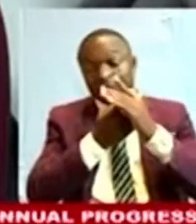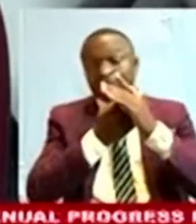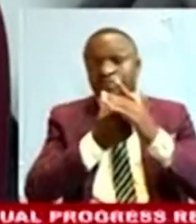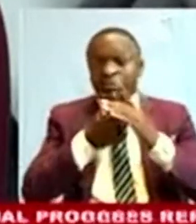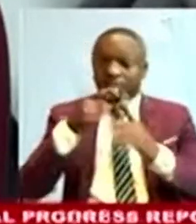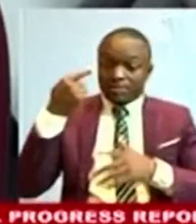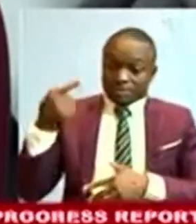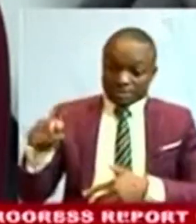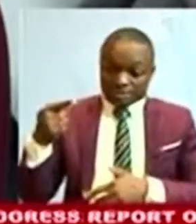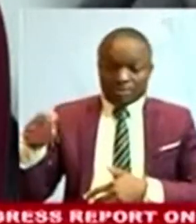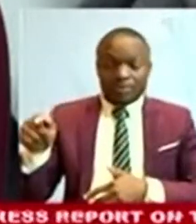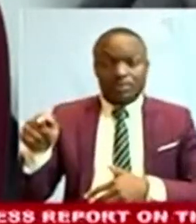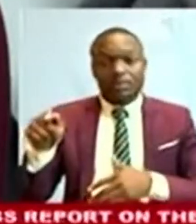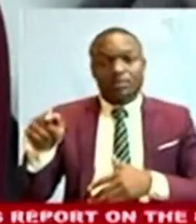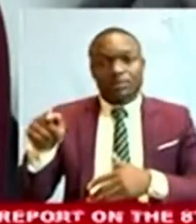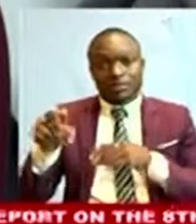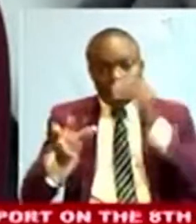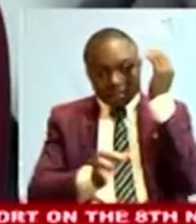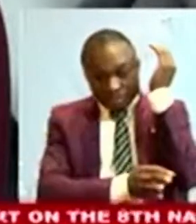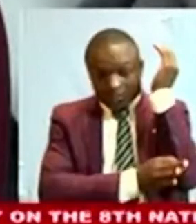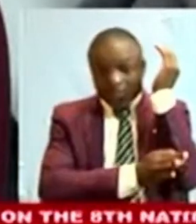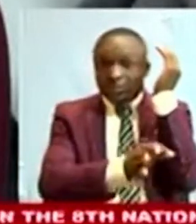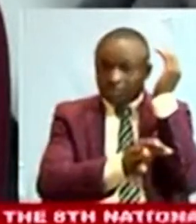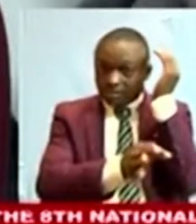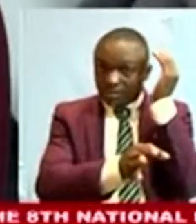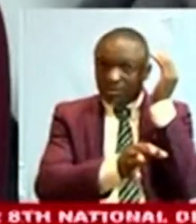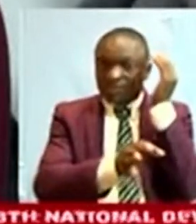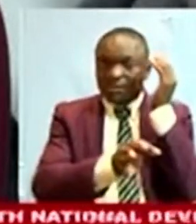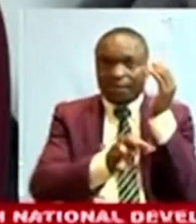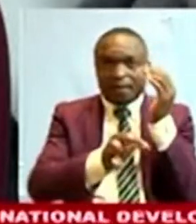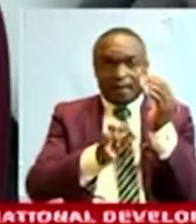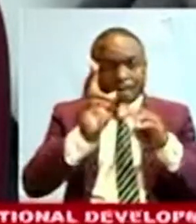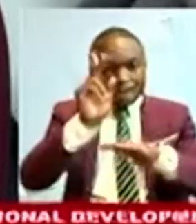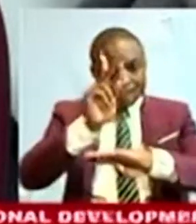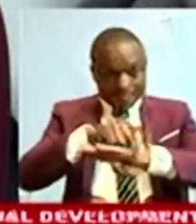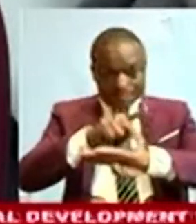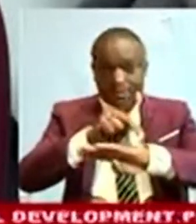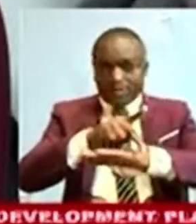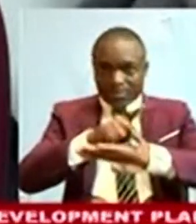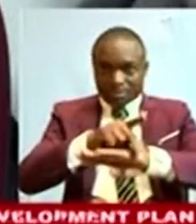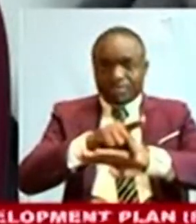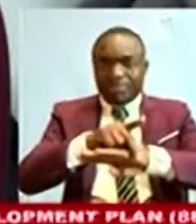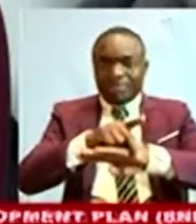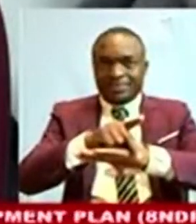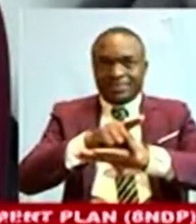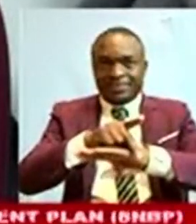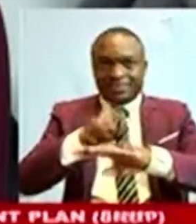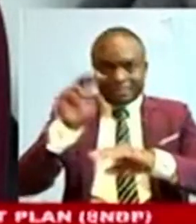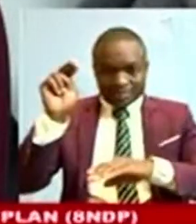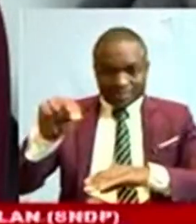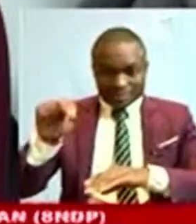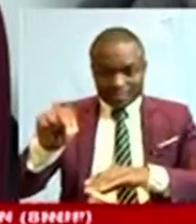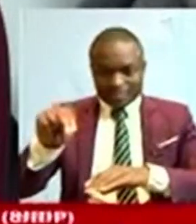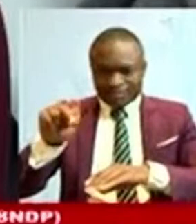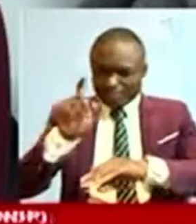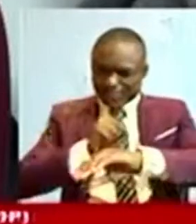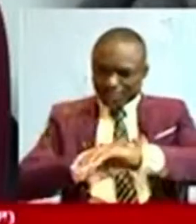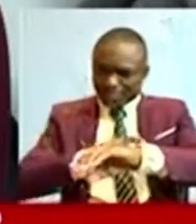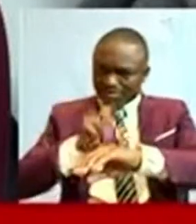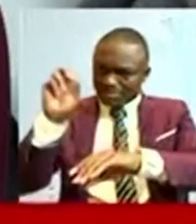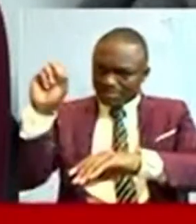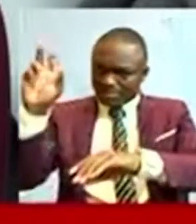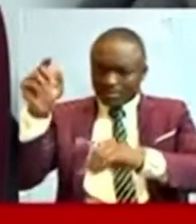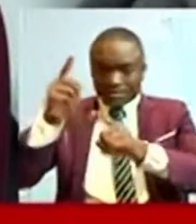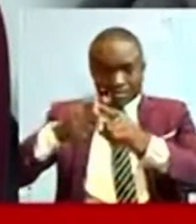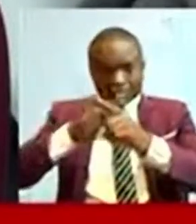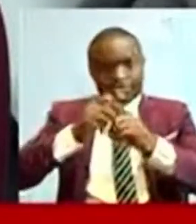Greenfield project in Ndola, which is timed for 12 months, after which